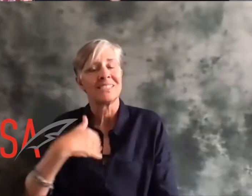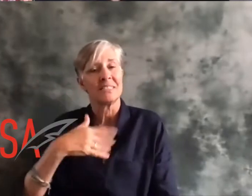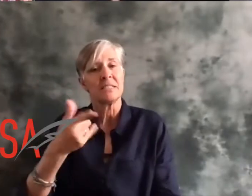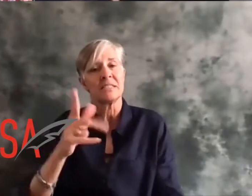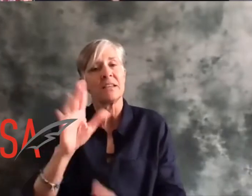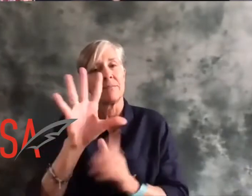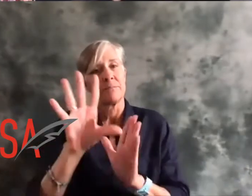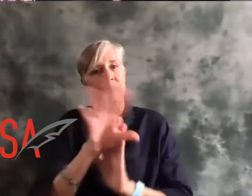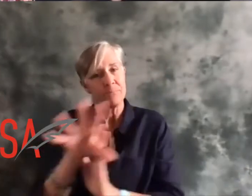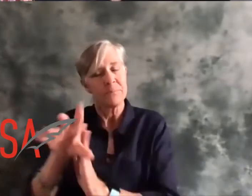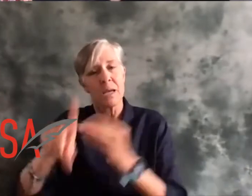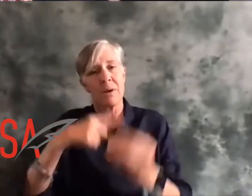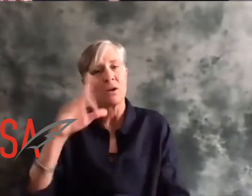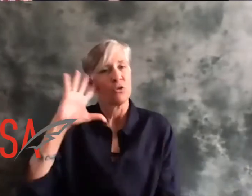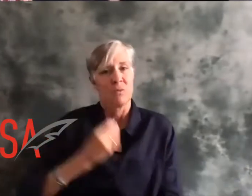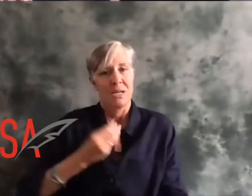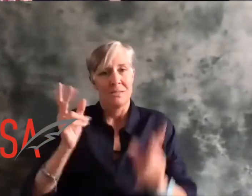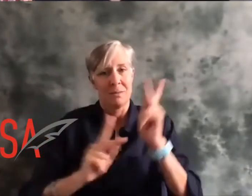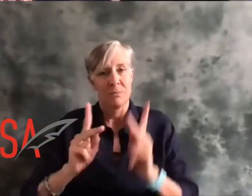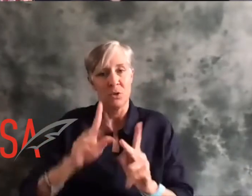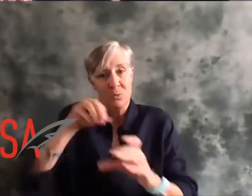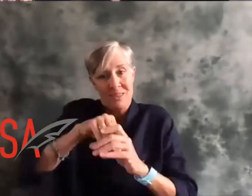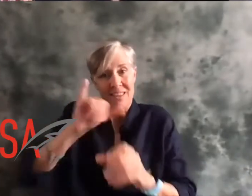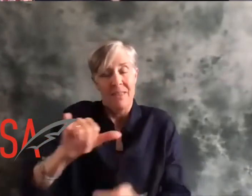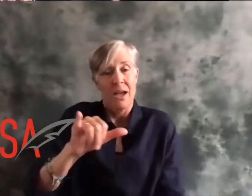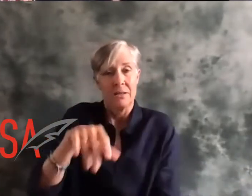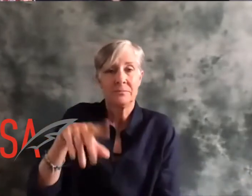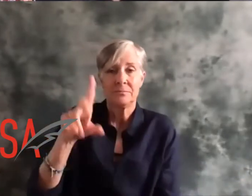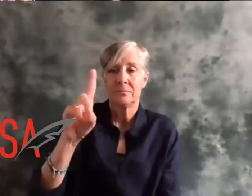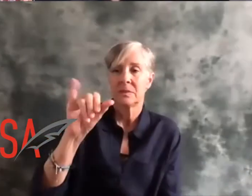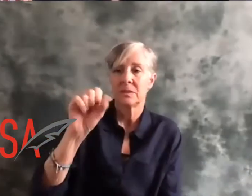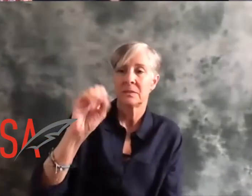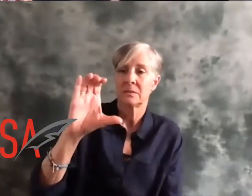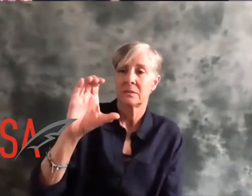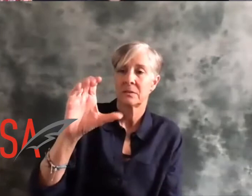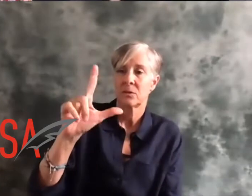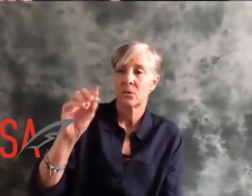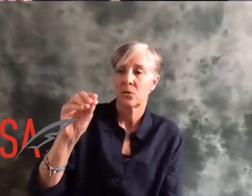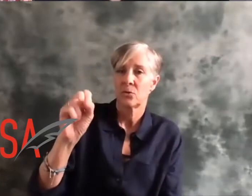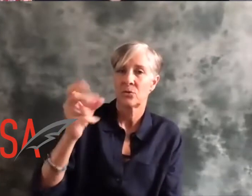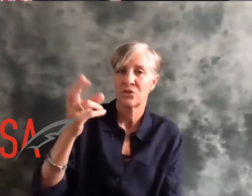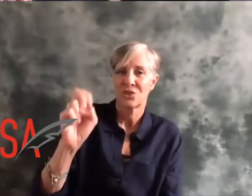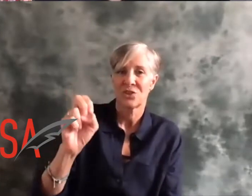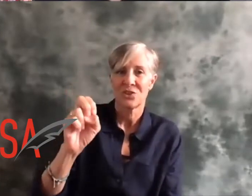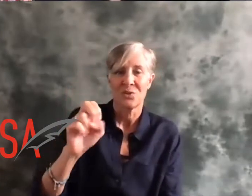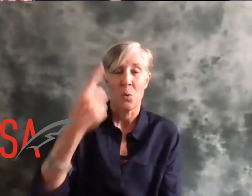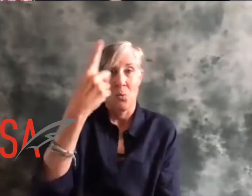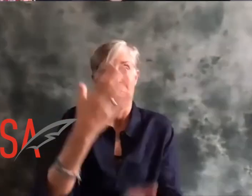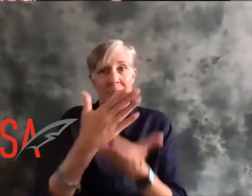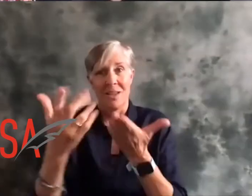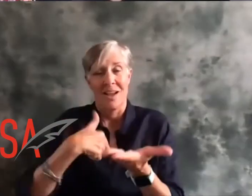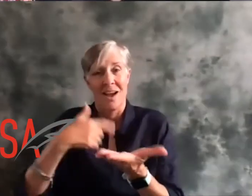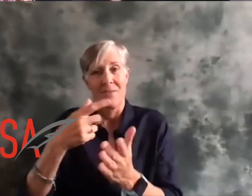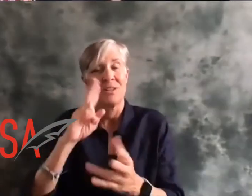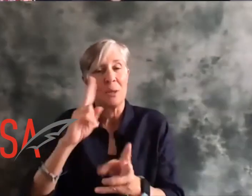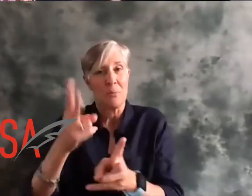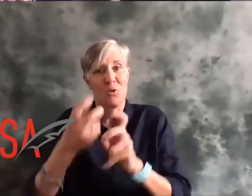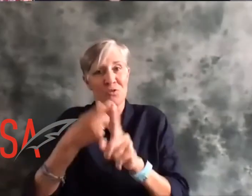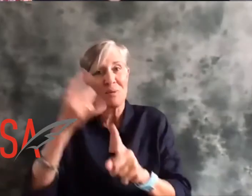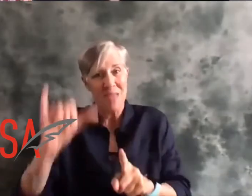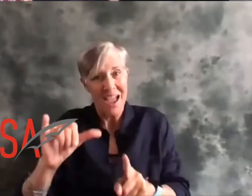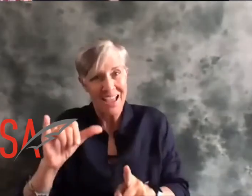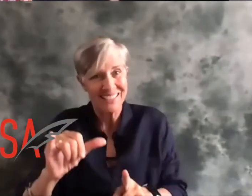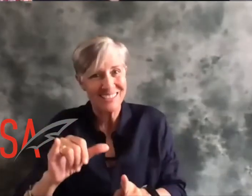documentary, there was a really, like, you always kind of have your one big takeaway when you're in when